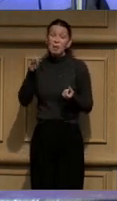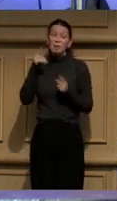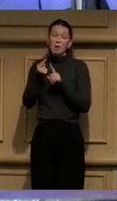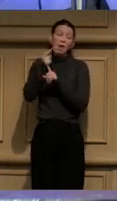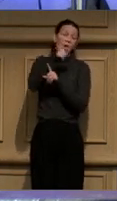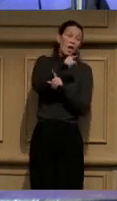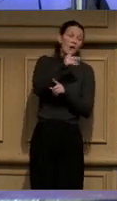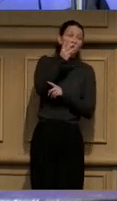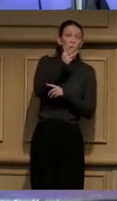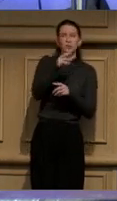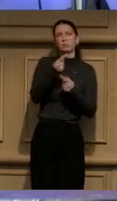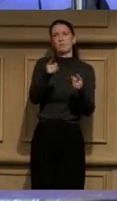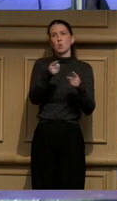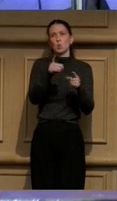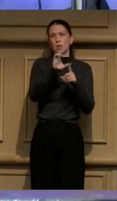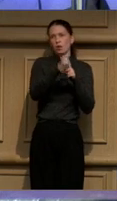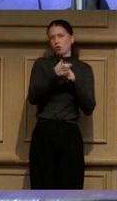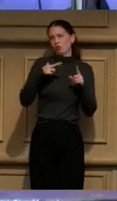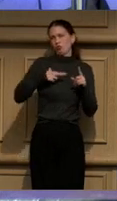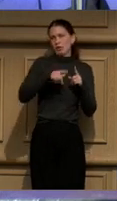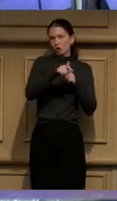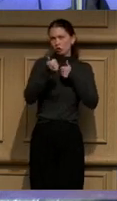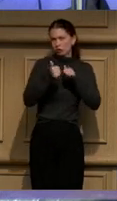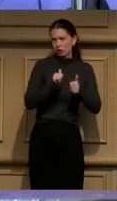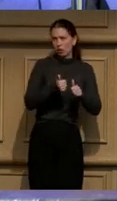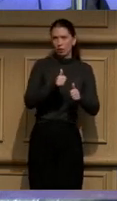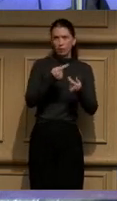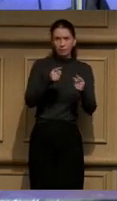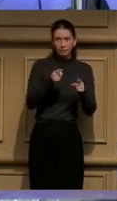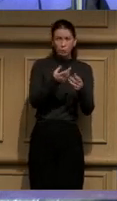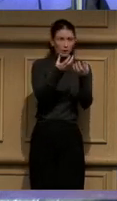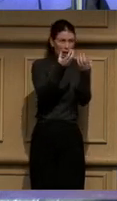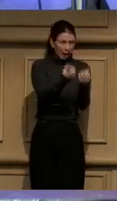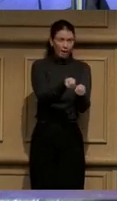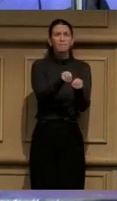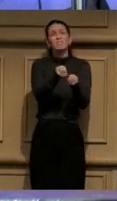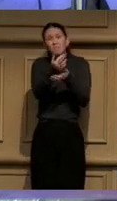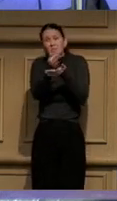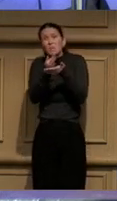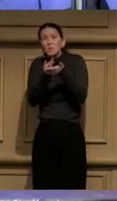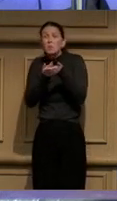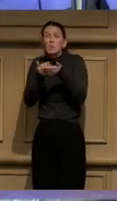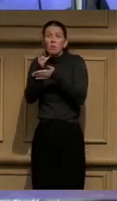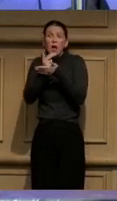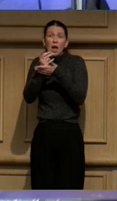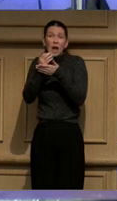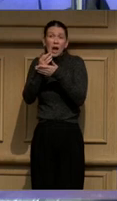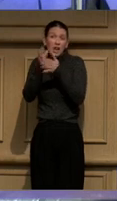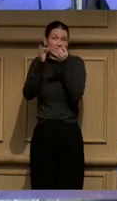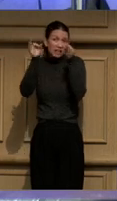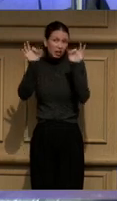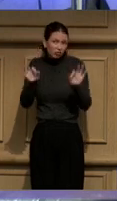music culture there, traditional and there were a few art galleries, but you had Sheim Satira